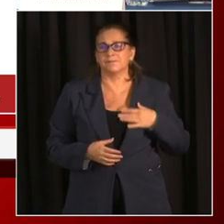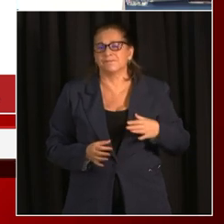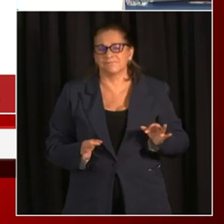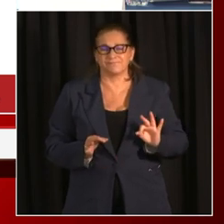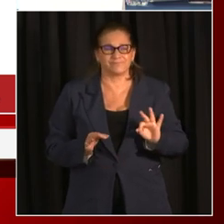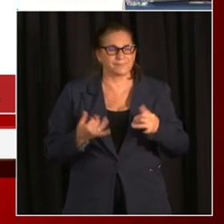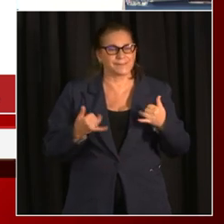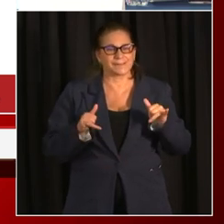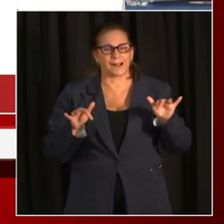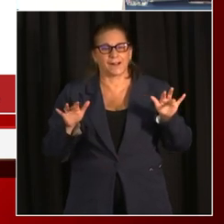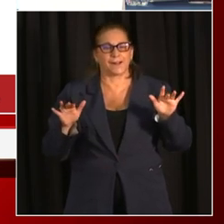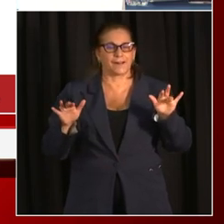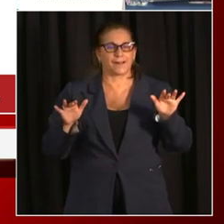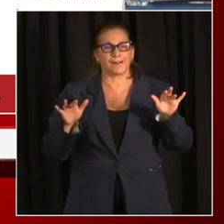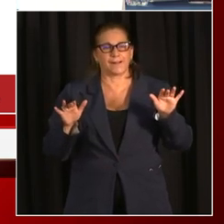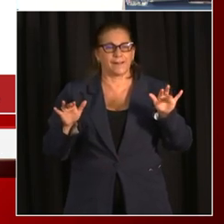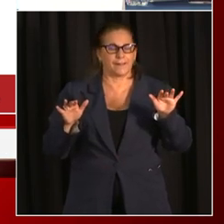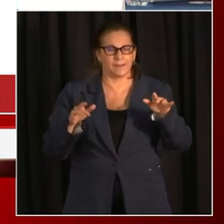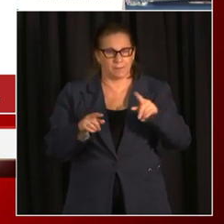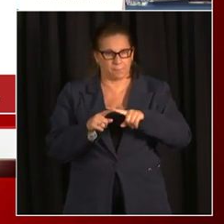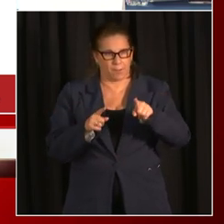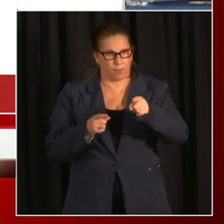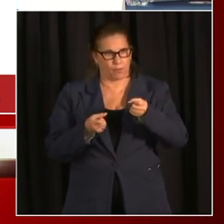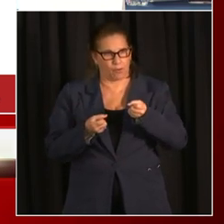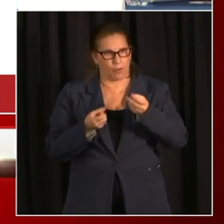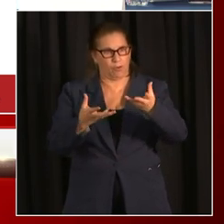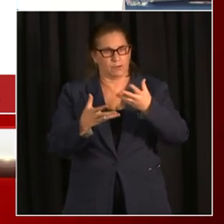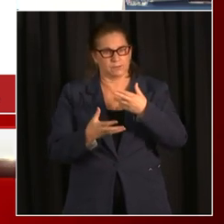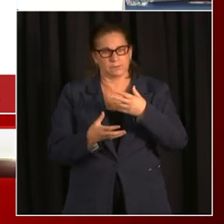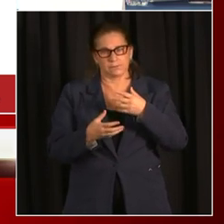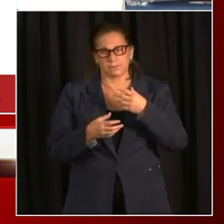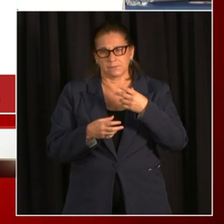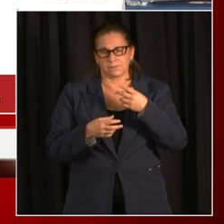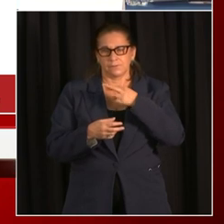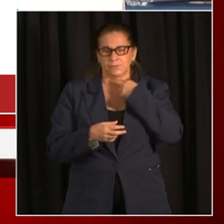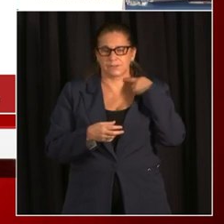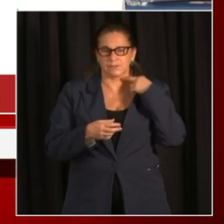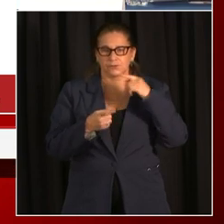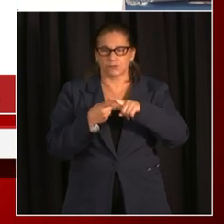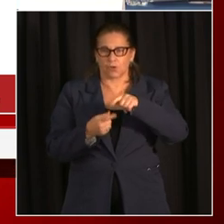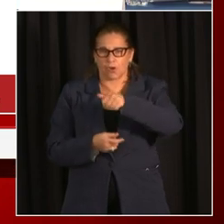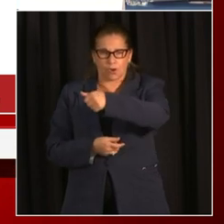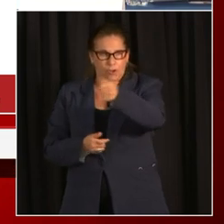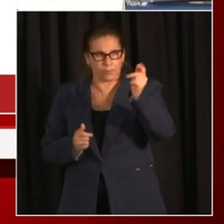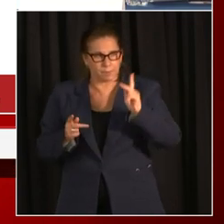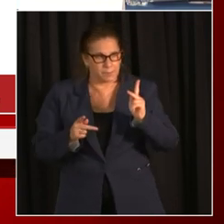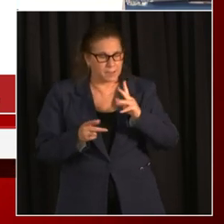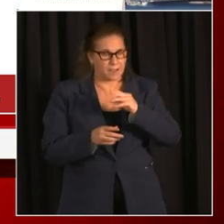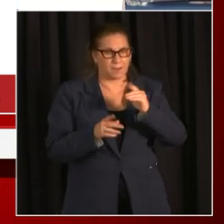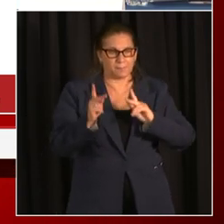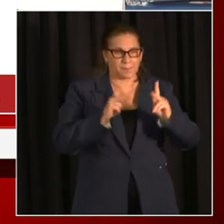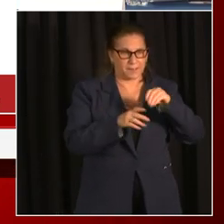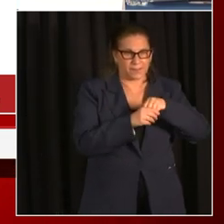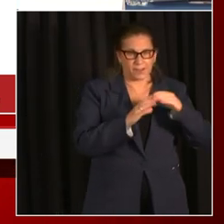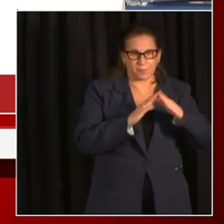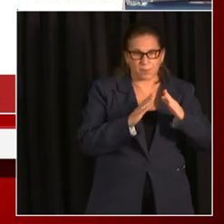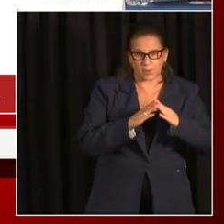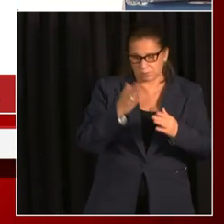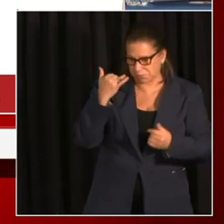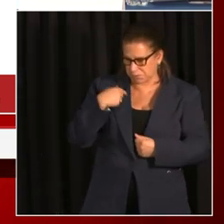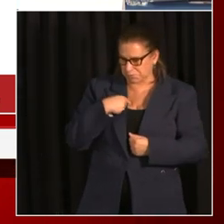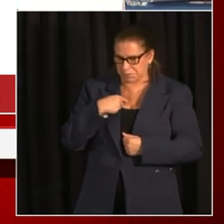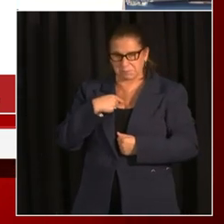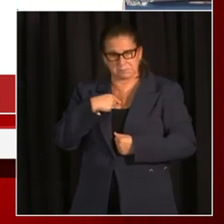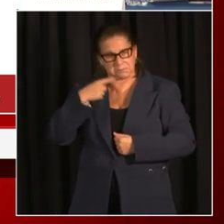plans and not create risks for your friends, not create risks in the community, and not create risks for people who work in